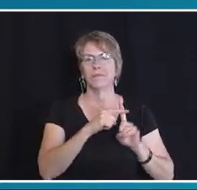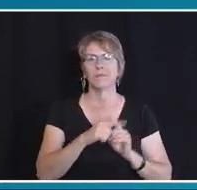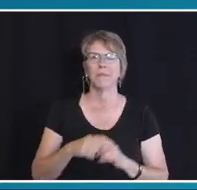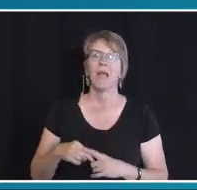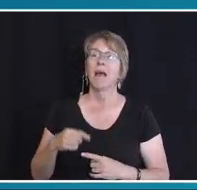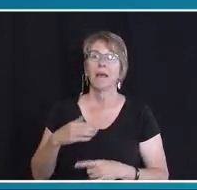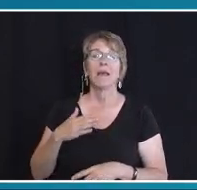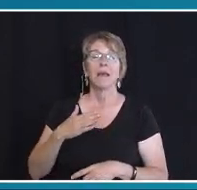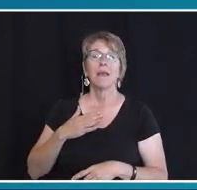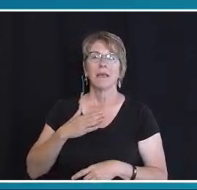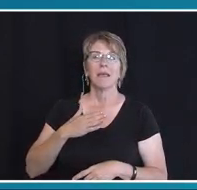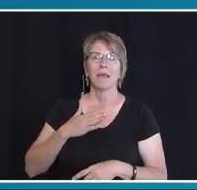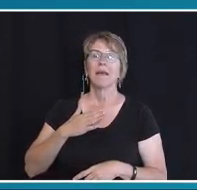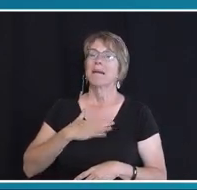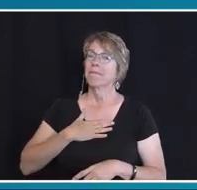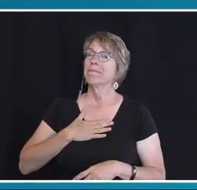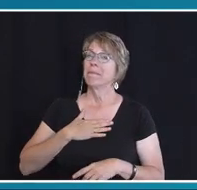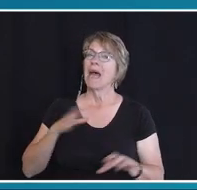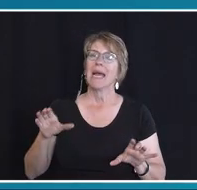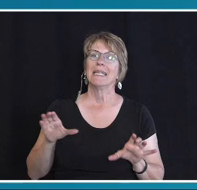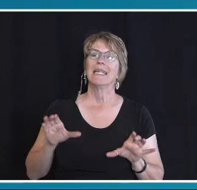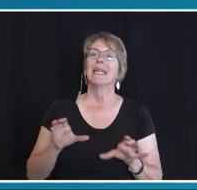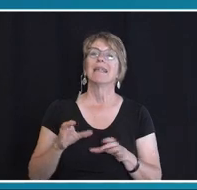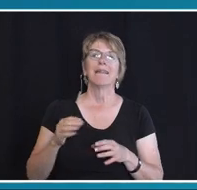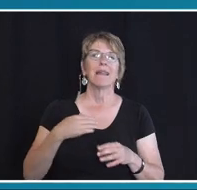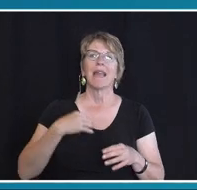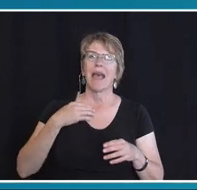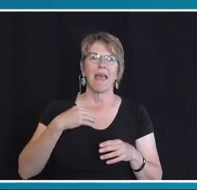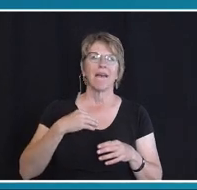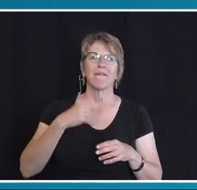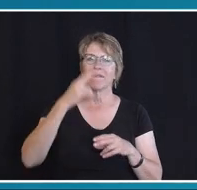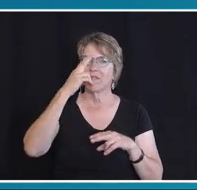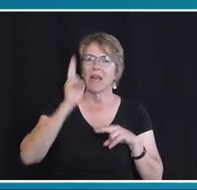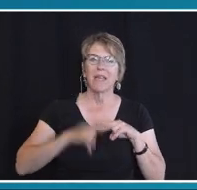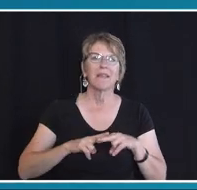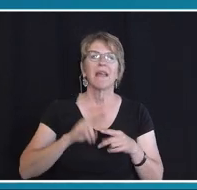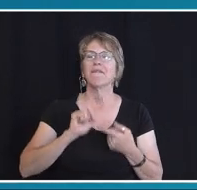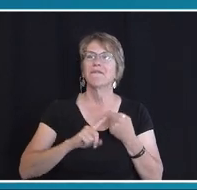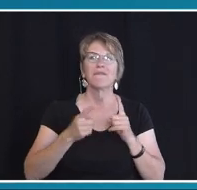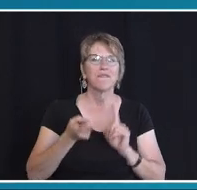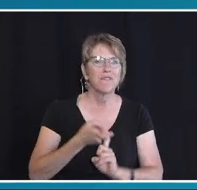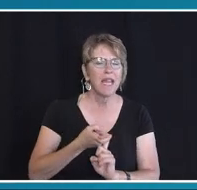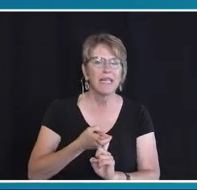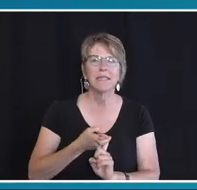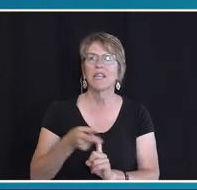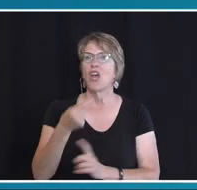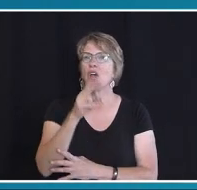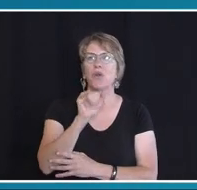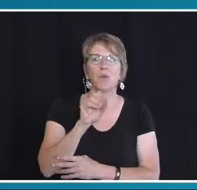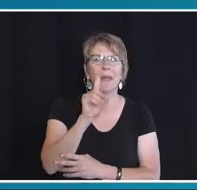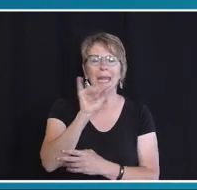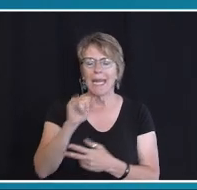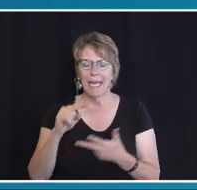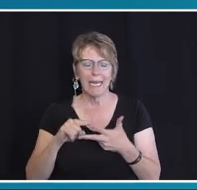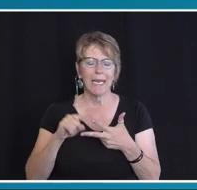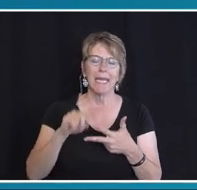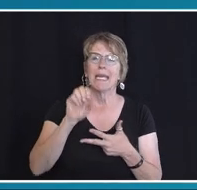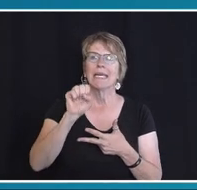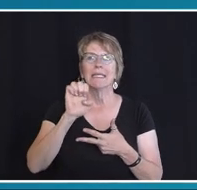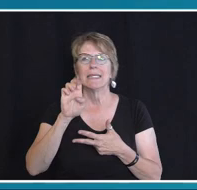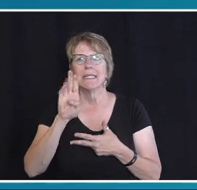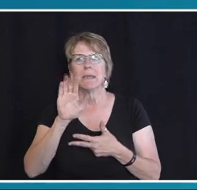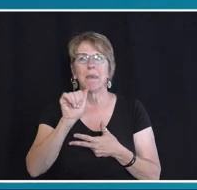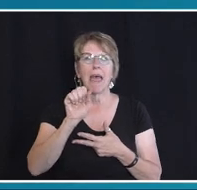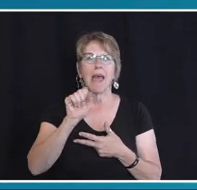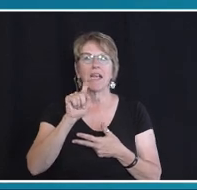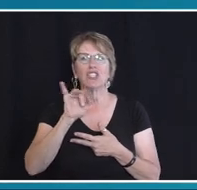is good and I have lots of friends. Grady, Sebastian, Elliot, Sampson,